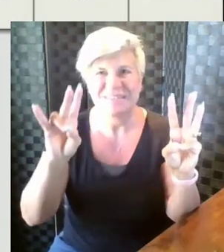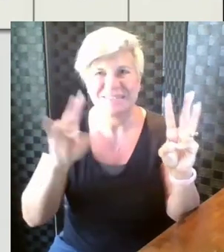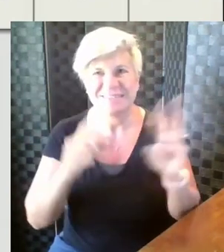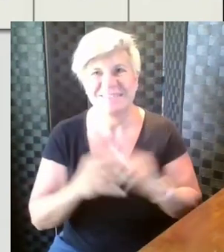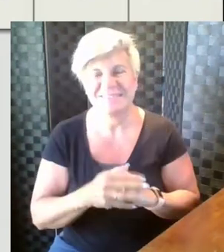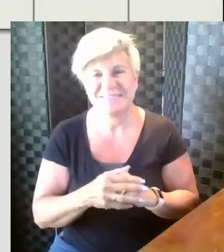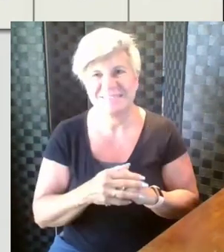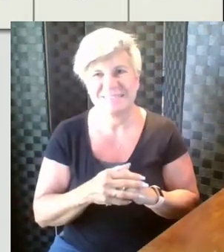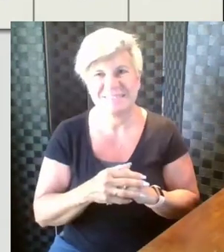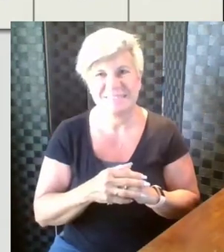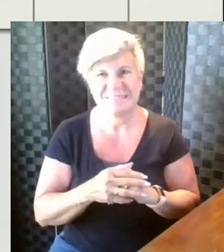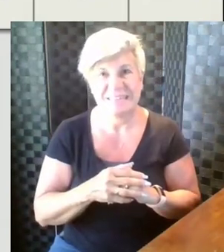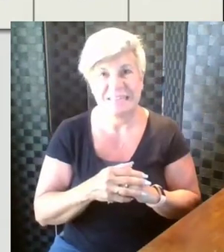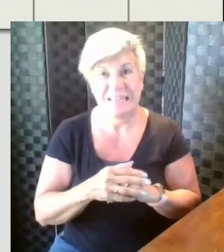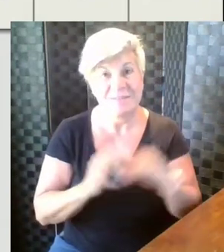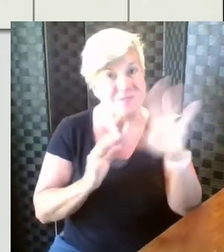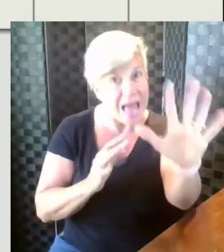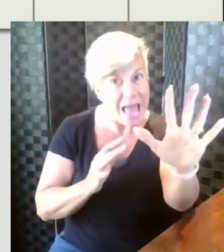7,